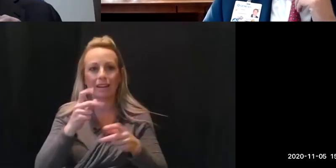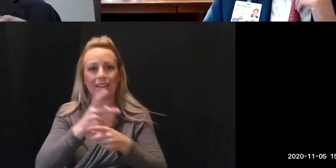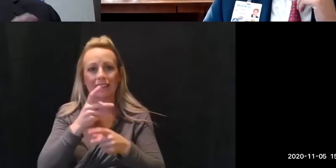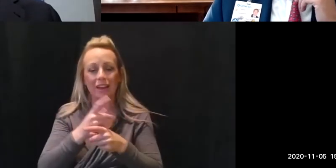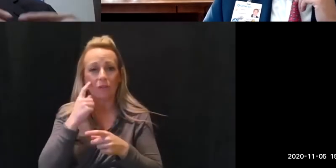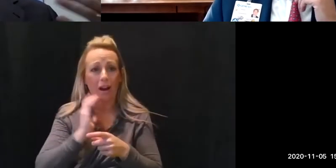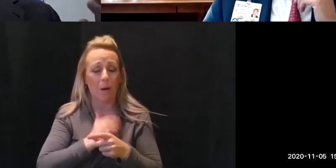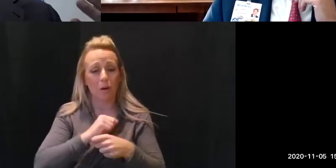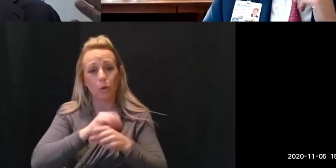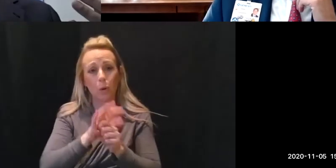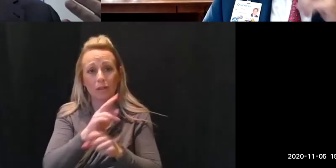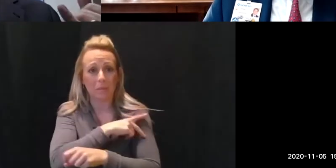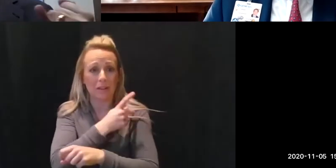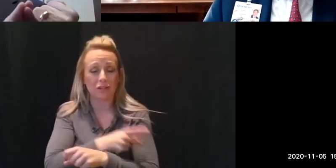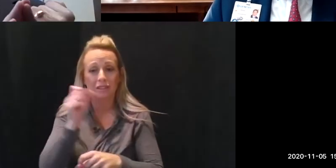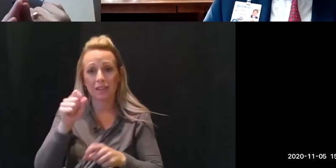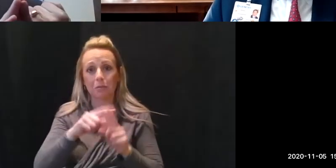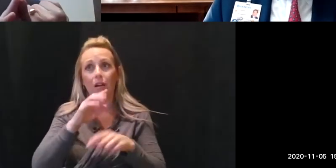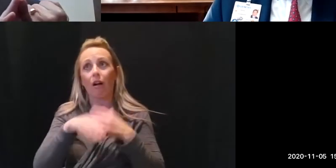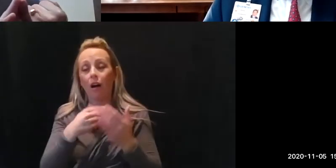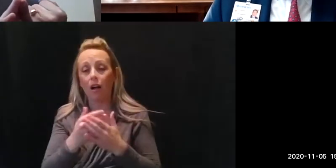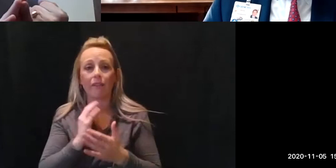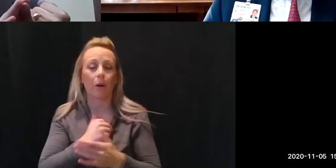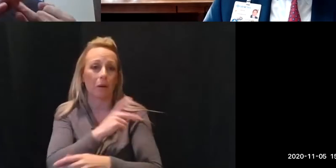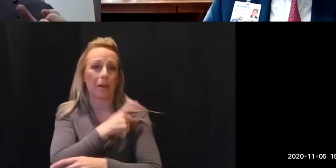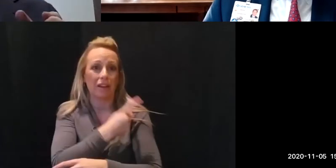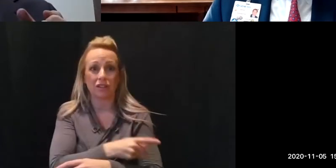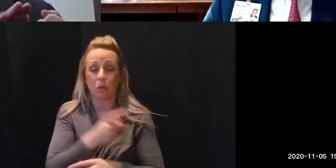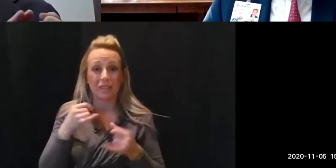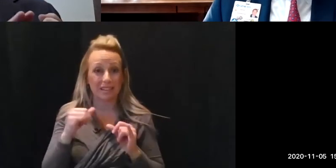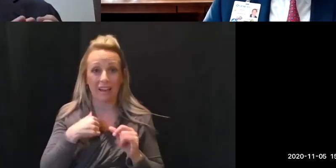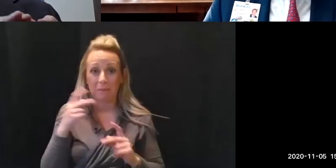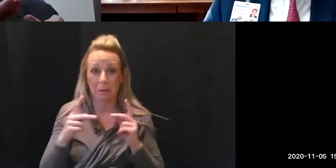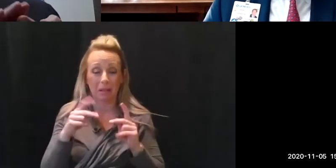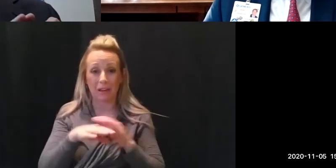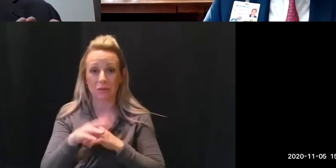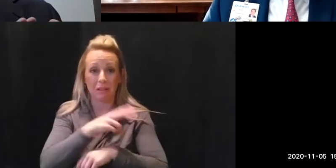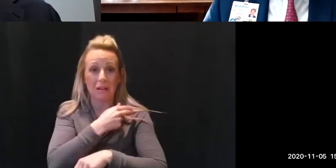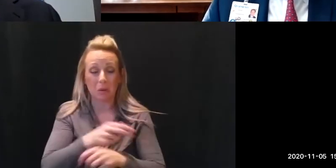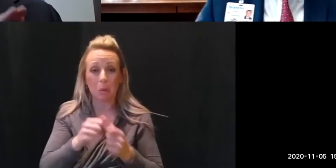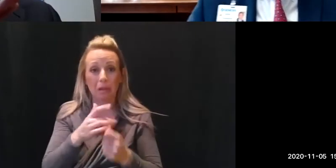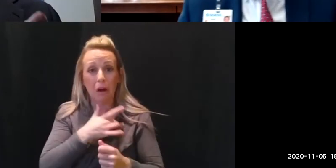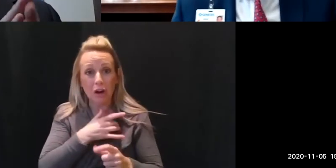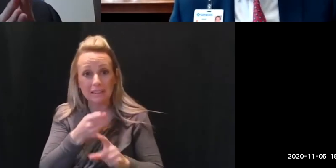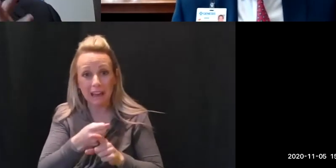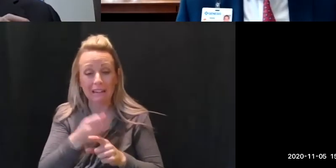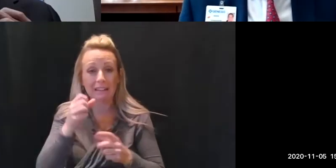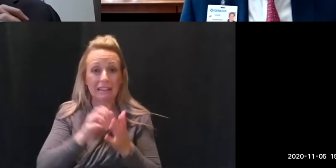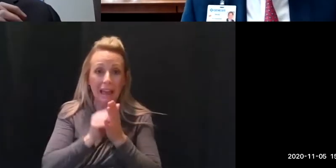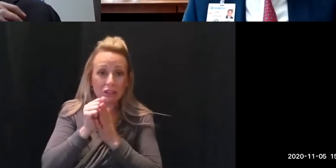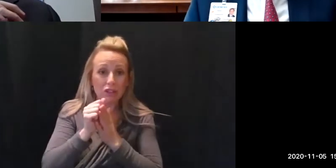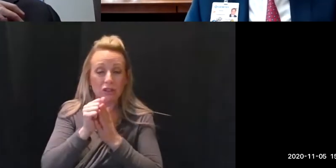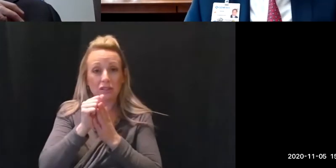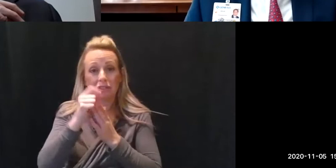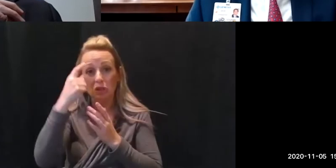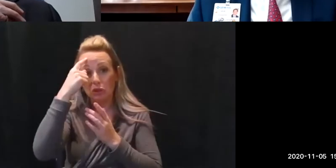COVID patients, but for all of our patients. We still have people coming in with trauma, heart attacks, cancer, strokes, whatever it